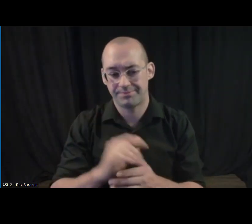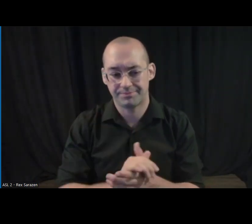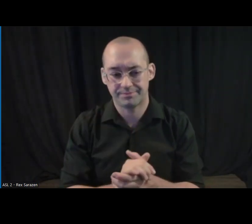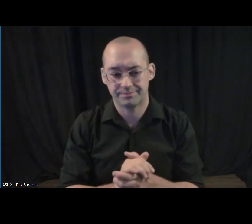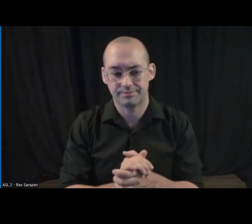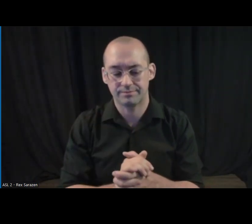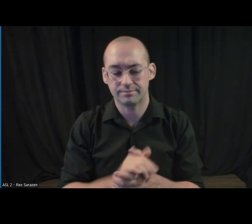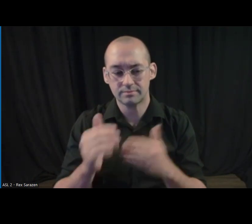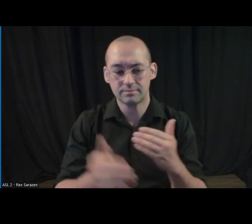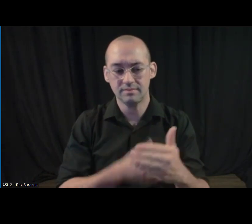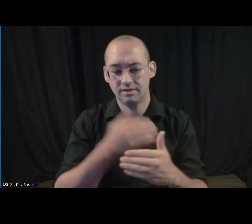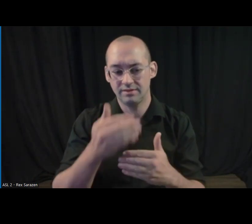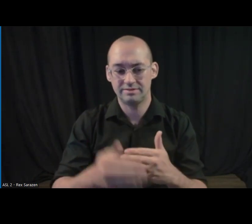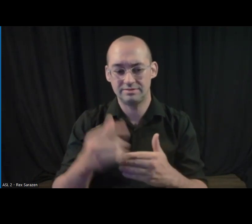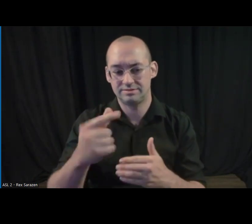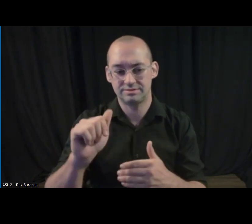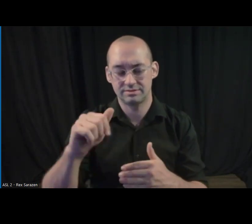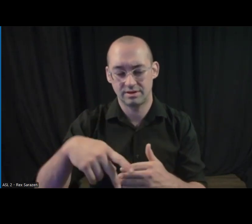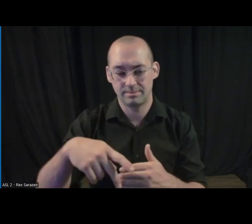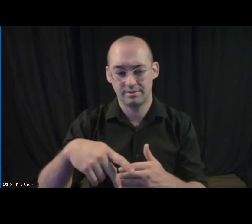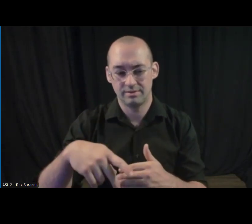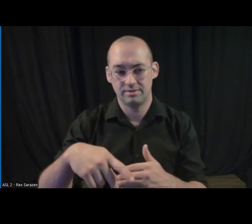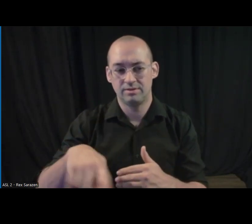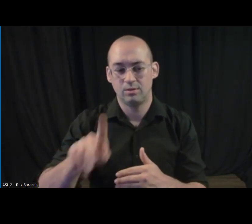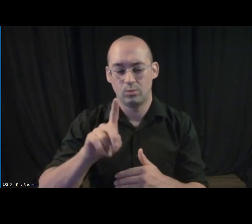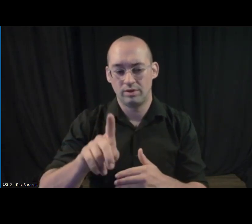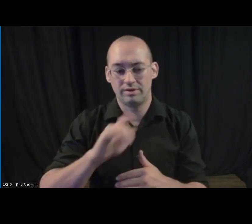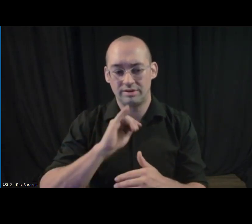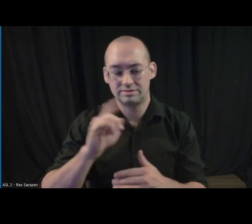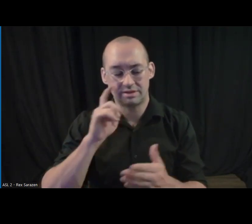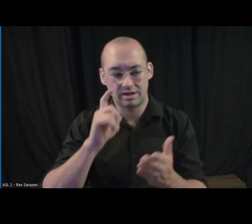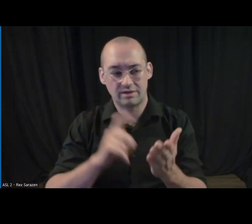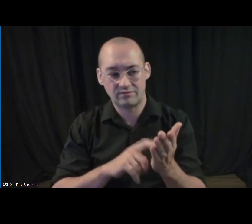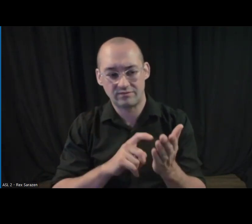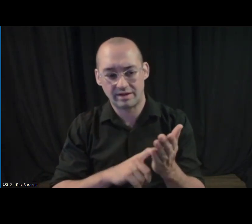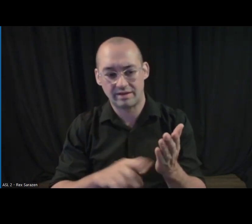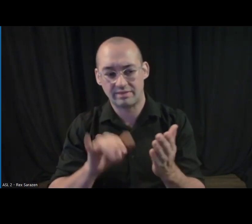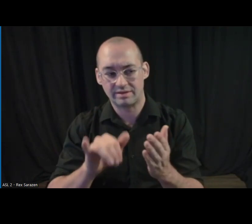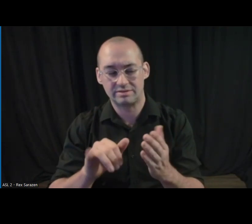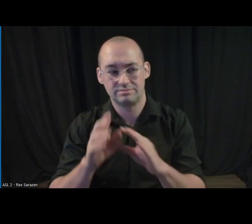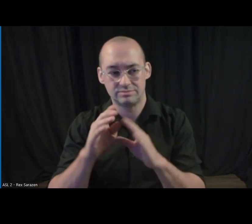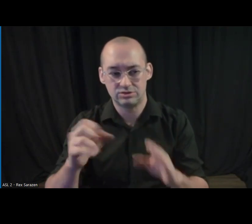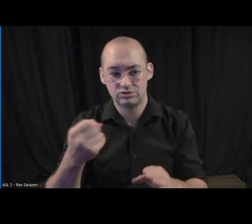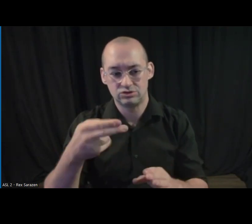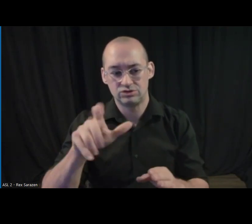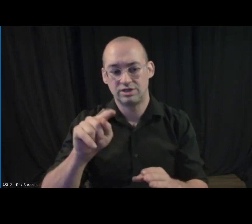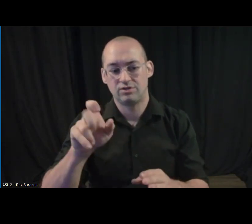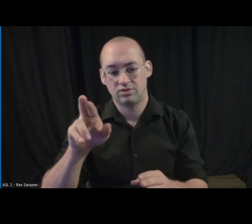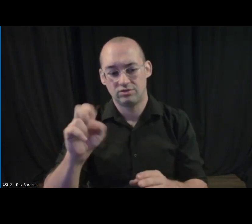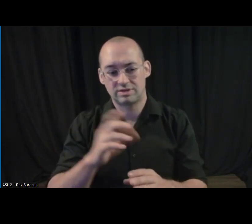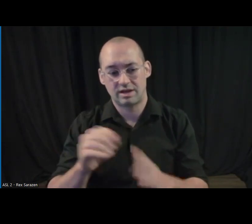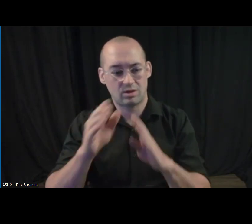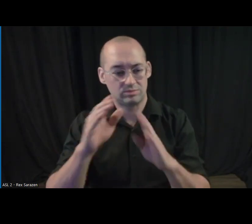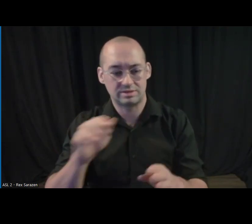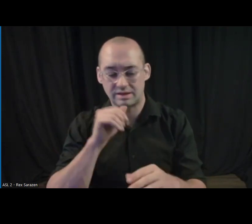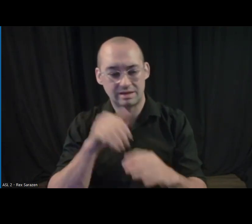the next gap in kind of the gap one was the report identified that shelters and interim housing may be inaccessible to